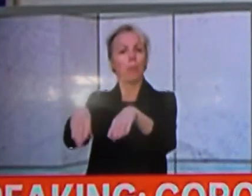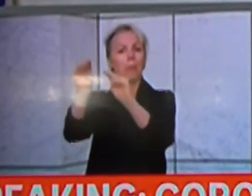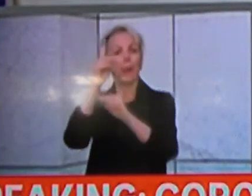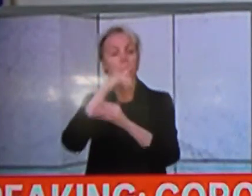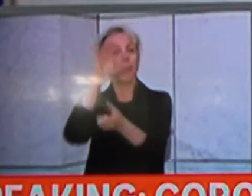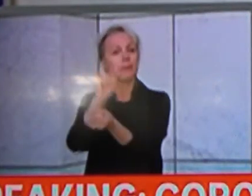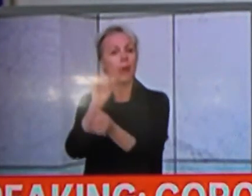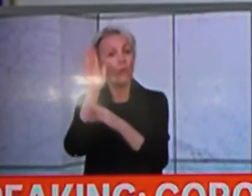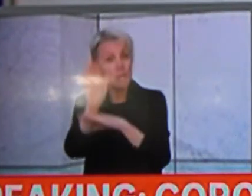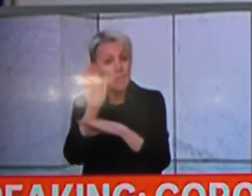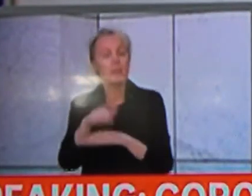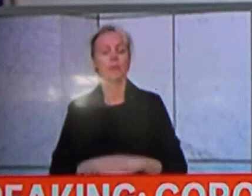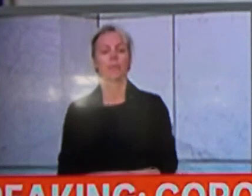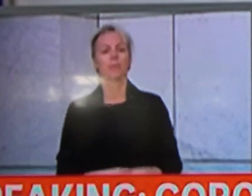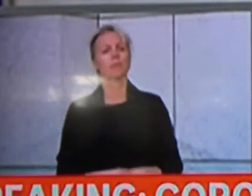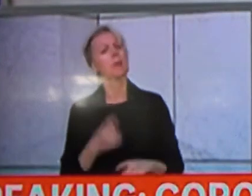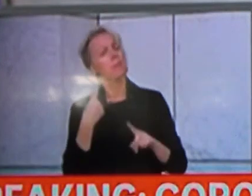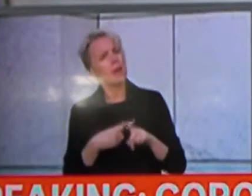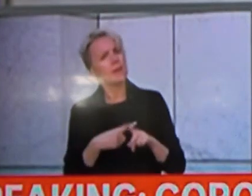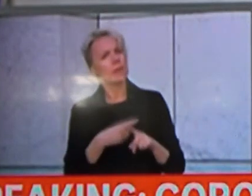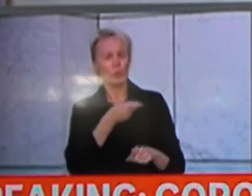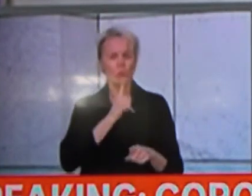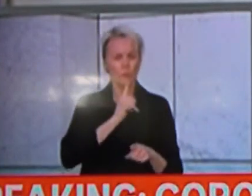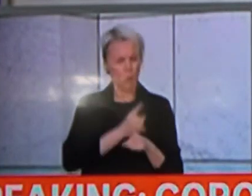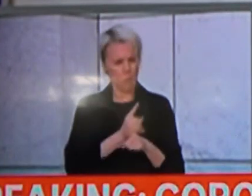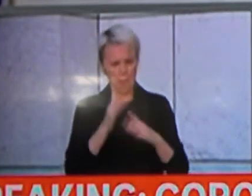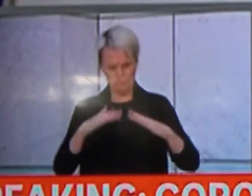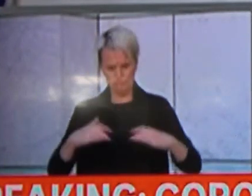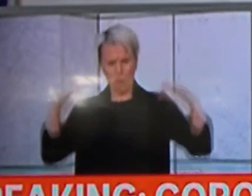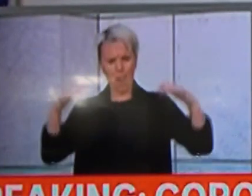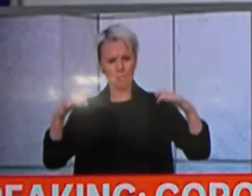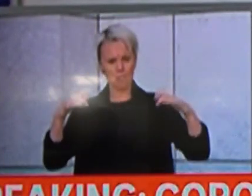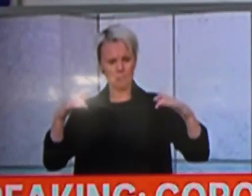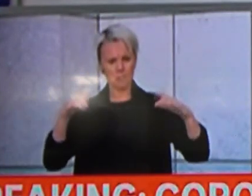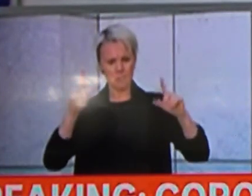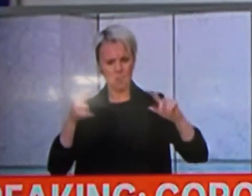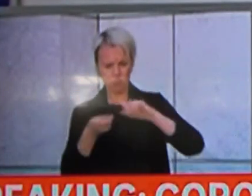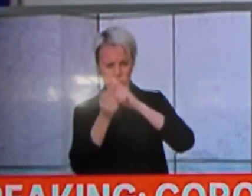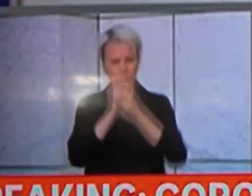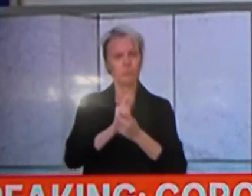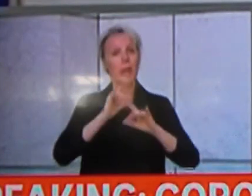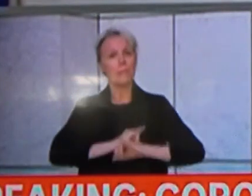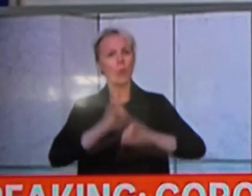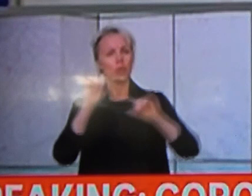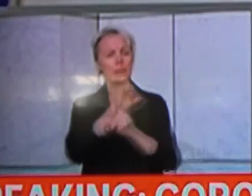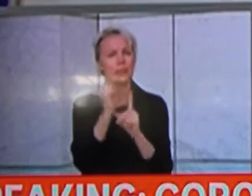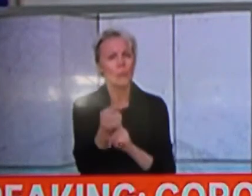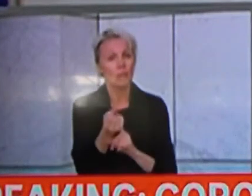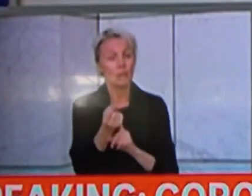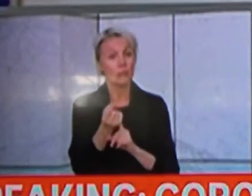spell out, when you talk about Parliament operating in an emergency type scenario, what could that look like? Virtual meetings of Parliament, for